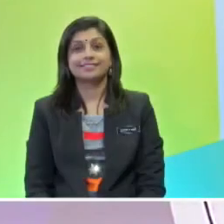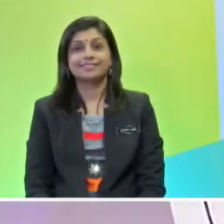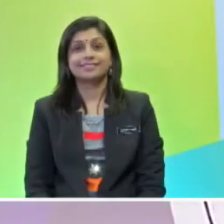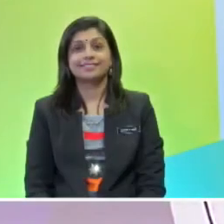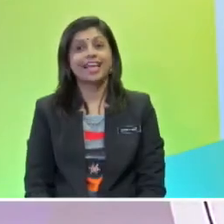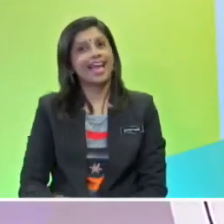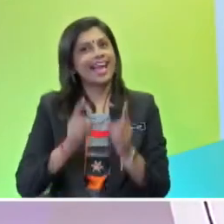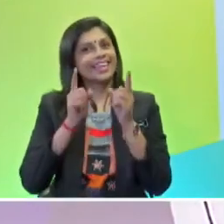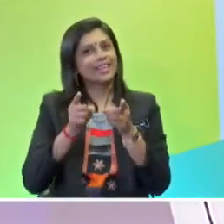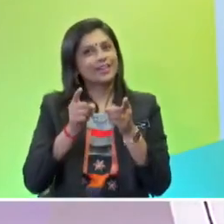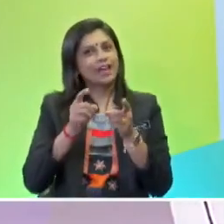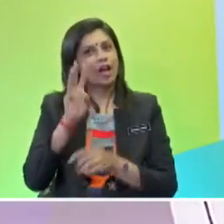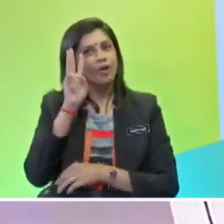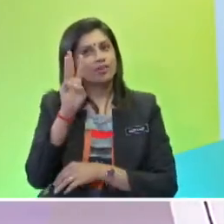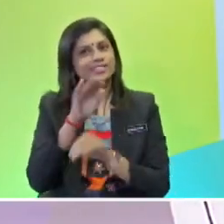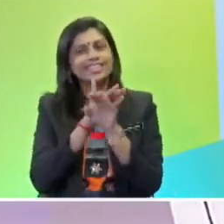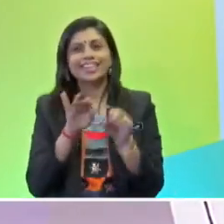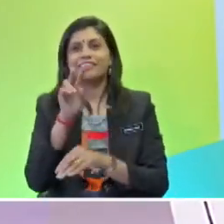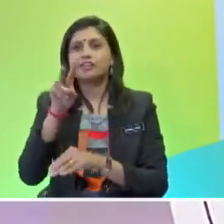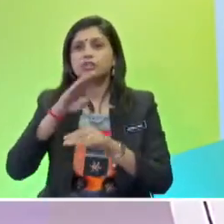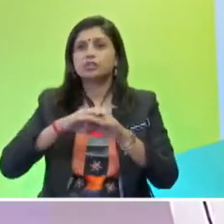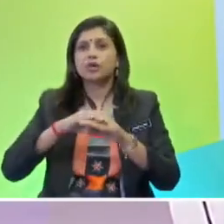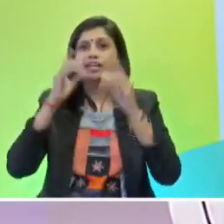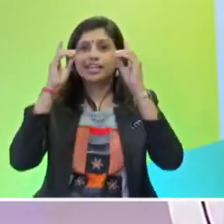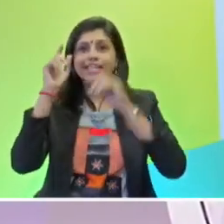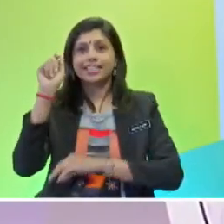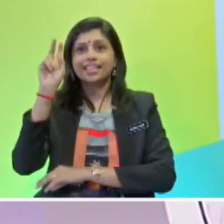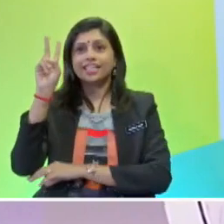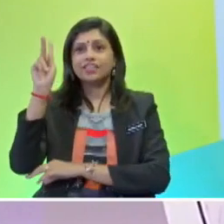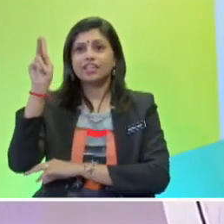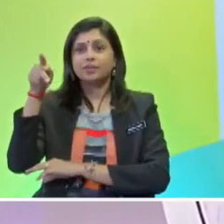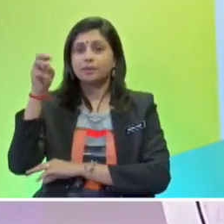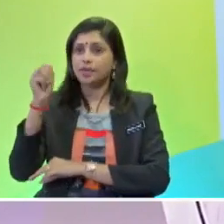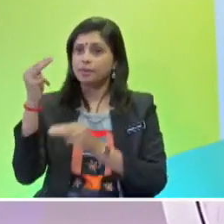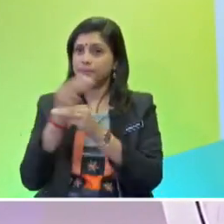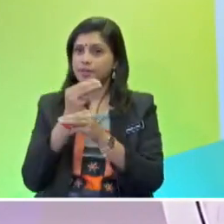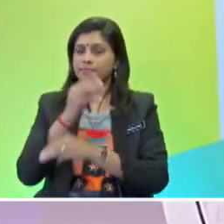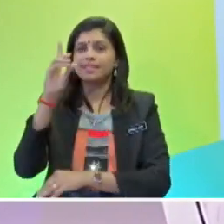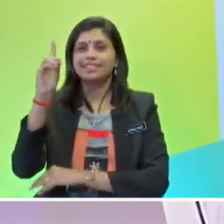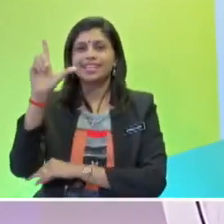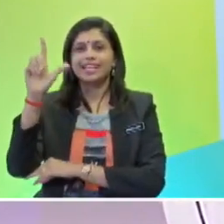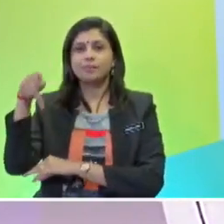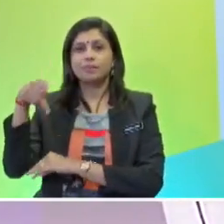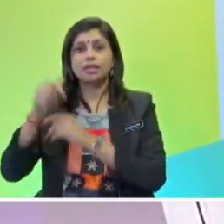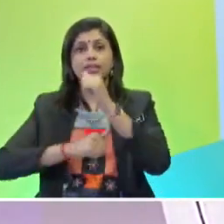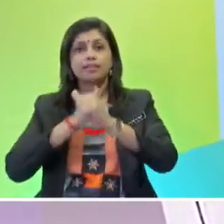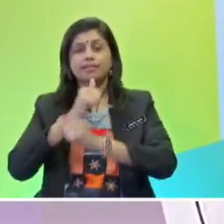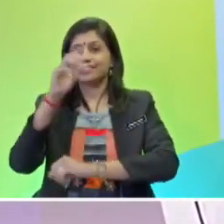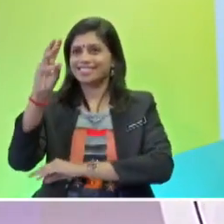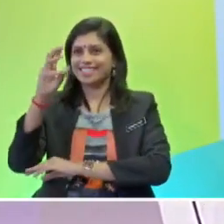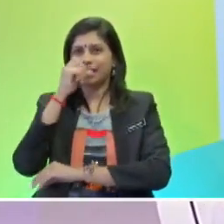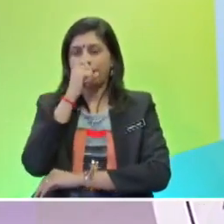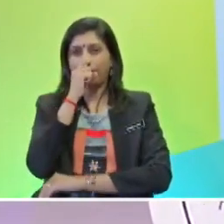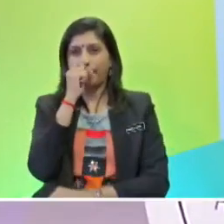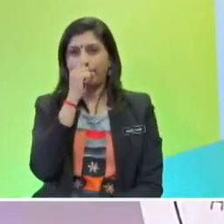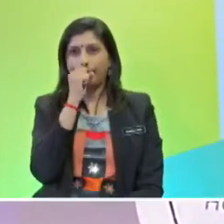You are now watching Level 2 on EduwebTV KPM. Our subject for today is Mathematics DLP Year 6. Okay, Teacher Kalai, what shall we do